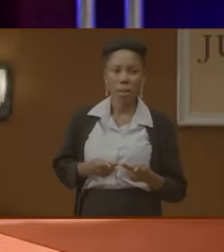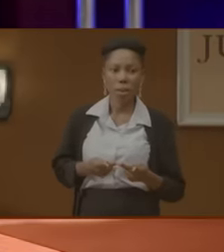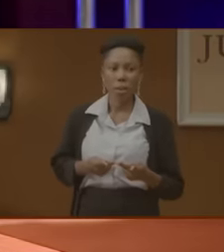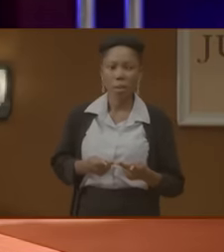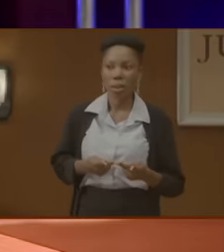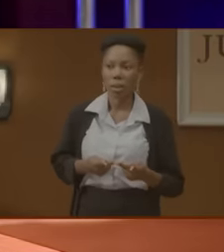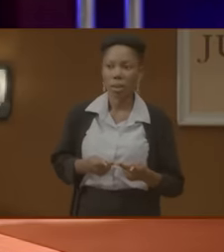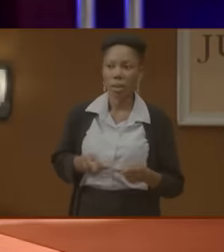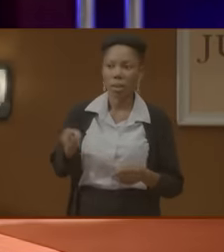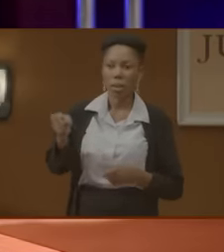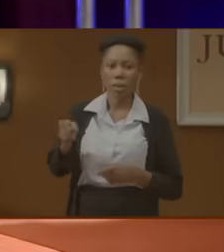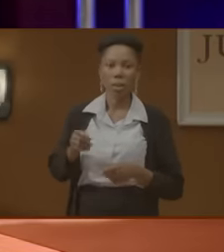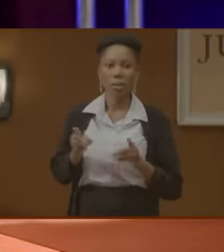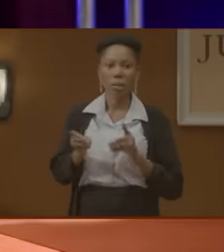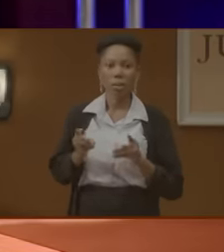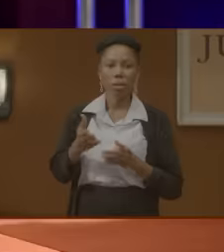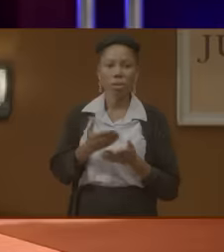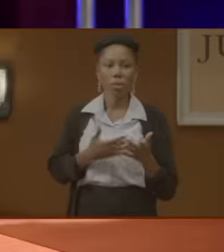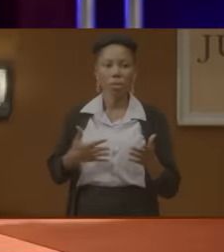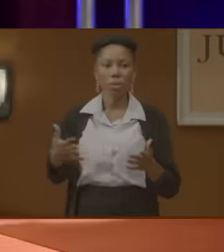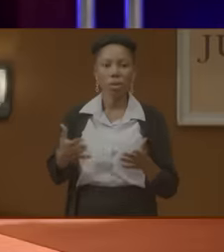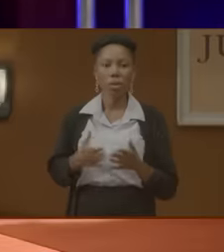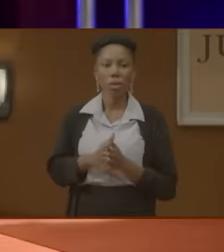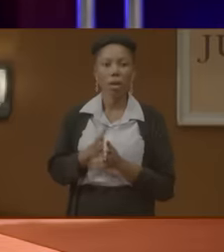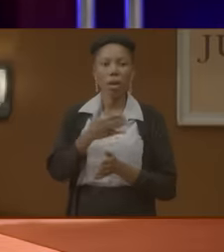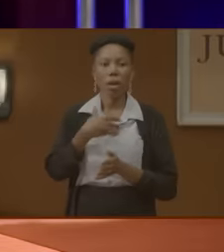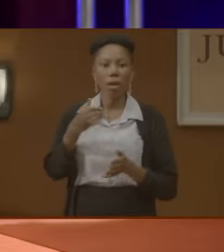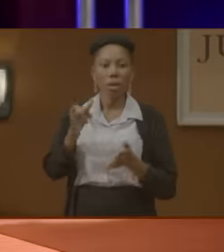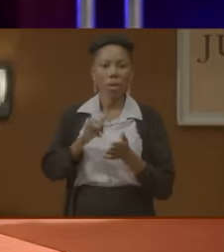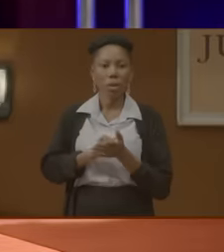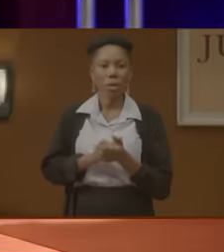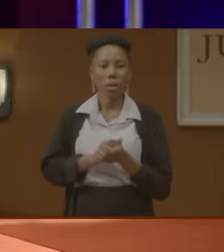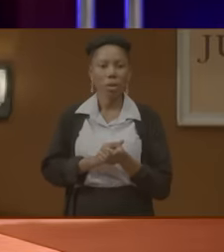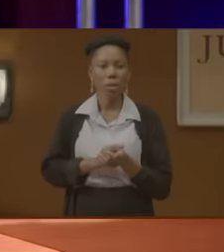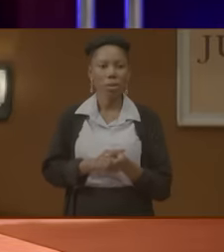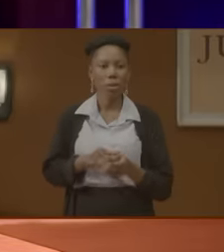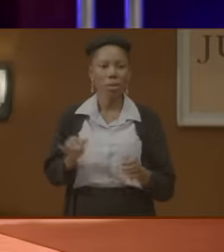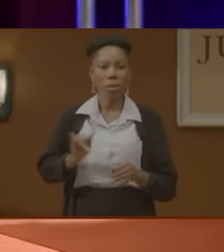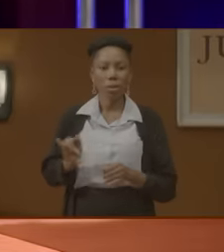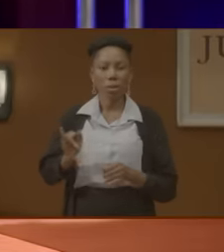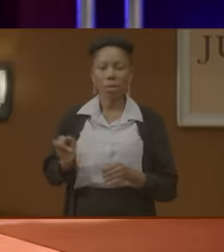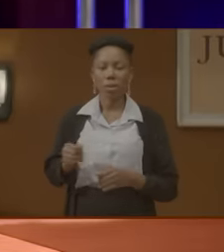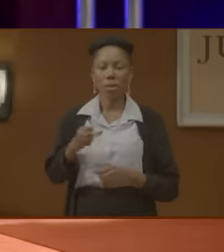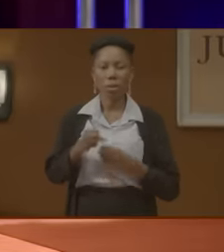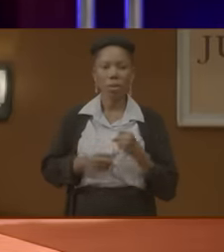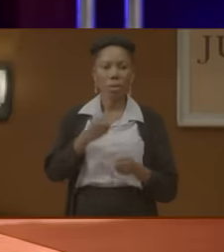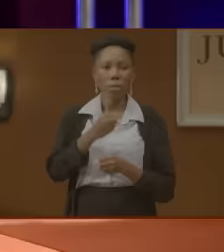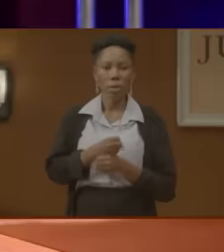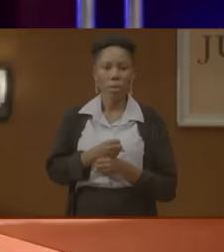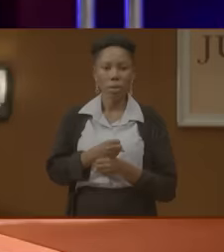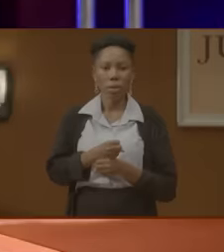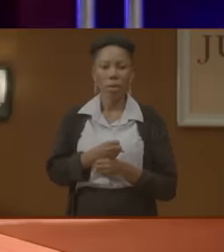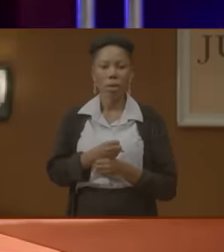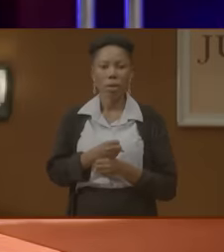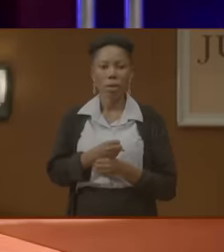Now, it was sometimes in November. Now, that same year, it was so, so grievous that my sister had to come in to settle fight when I